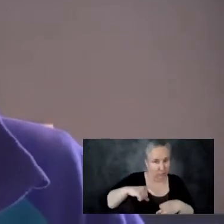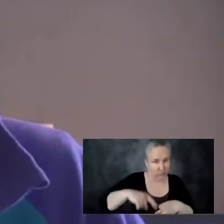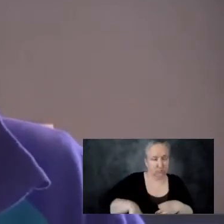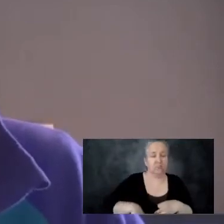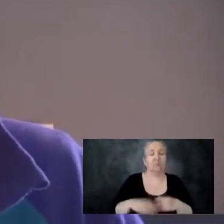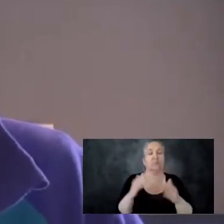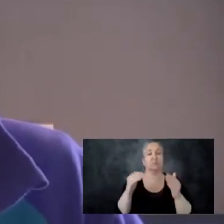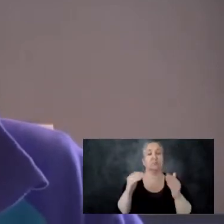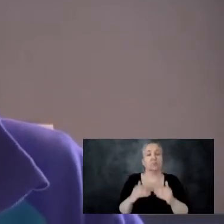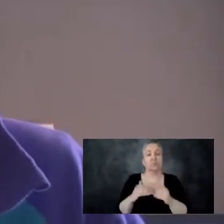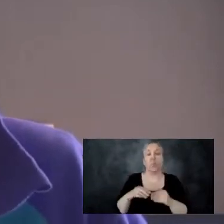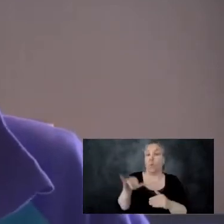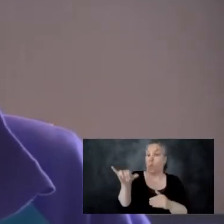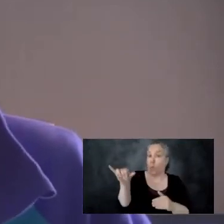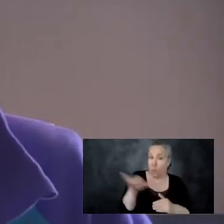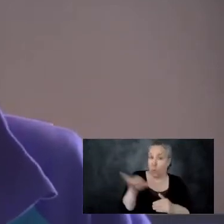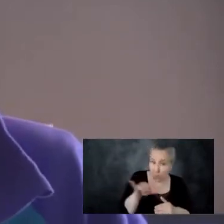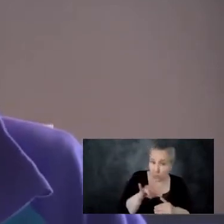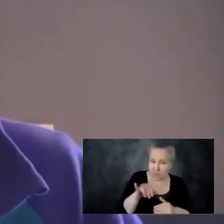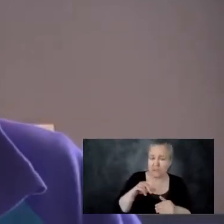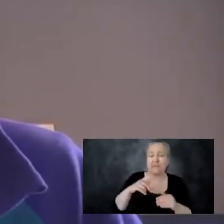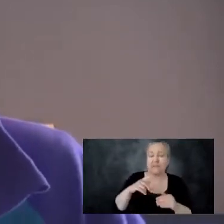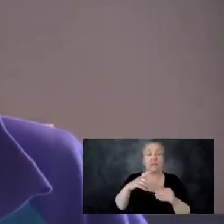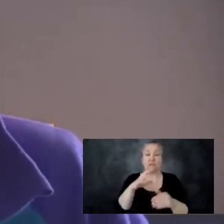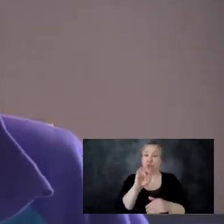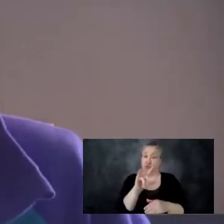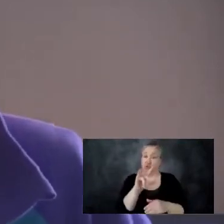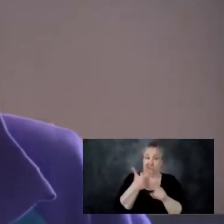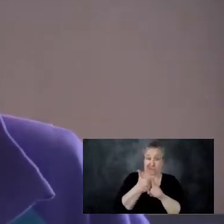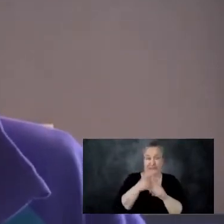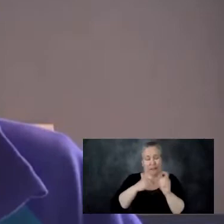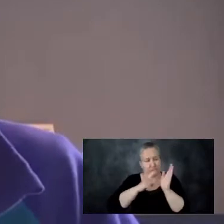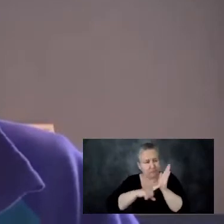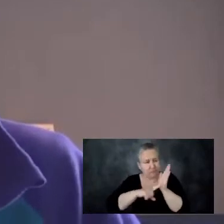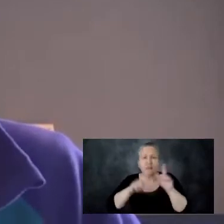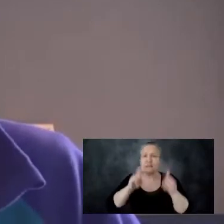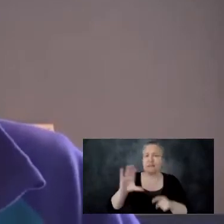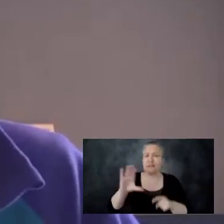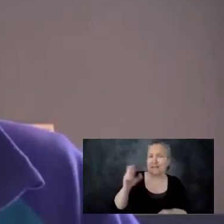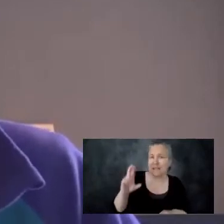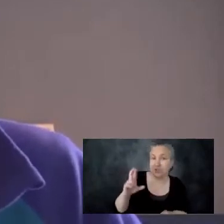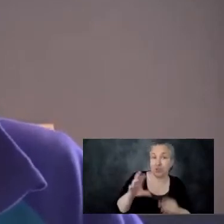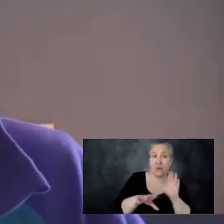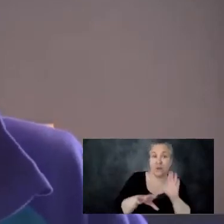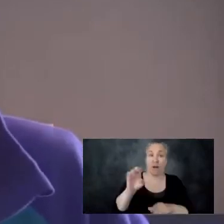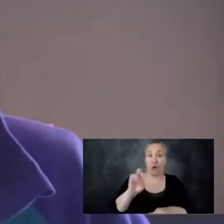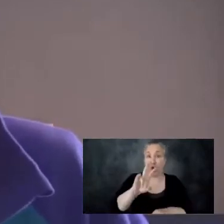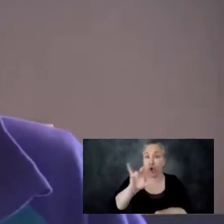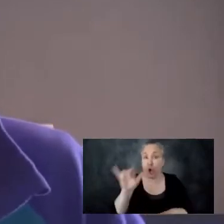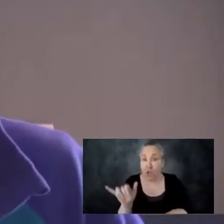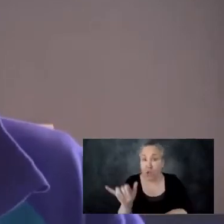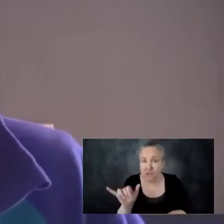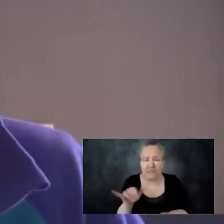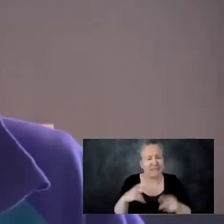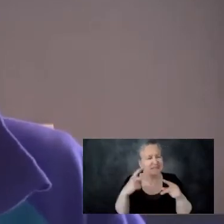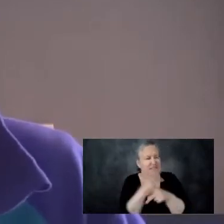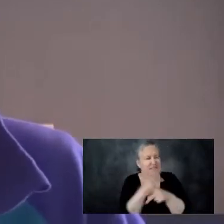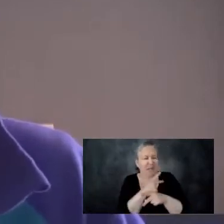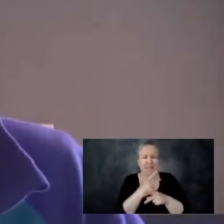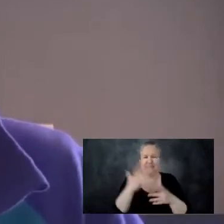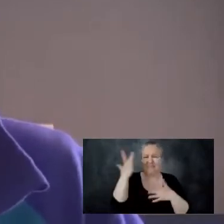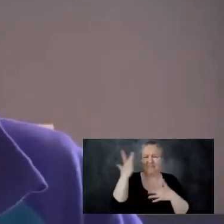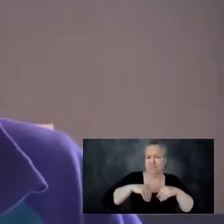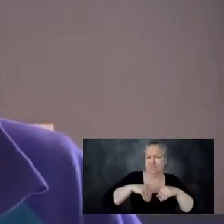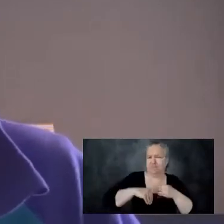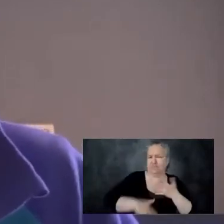clinical trials can also study ways to detect cancer, to diagnose it early, to learn the extent of the disease. So all of